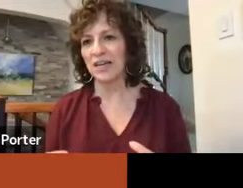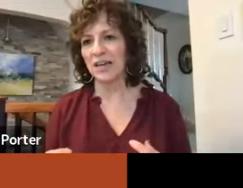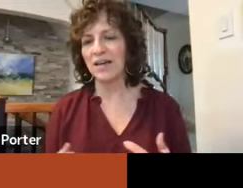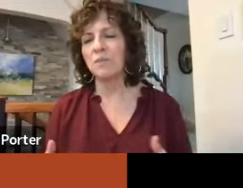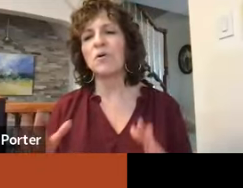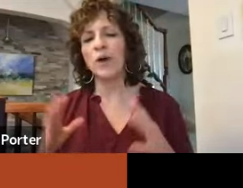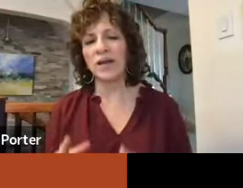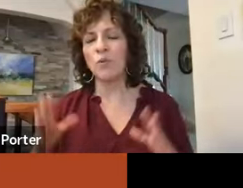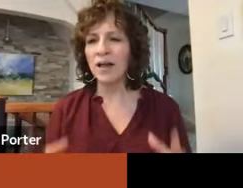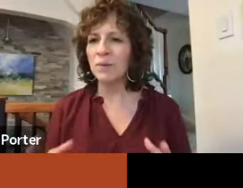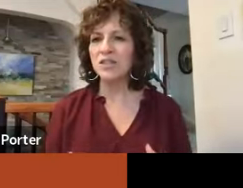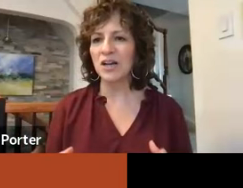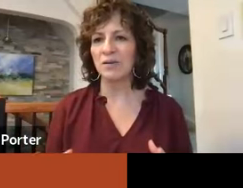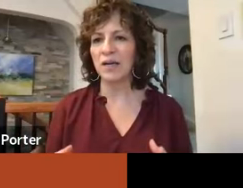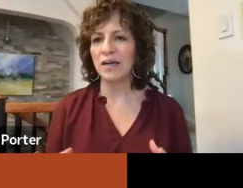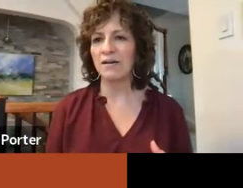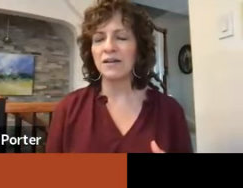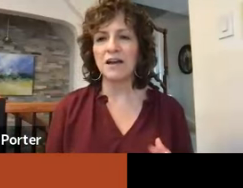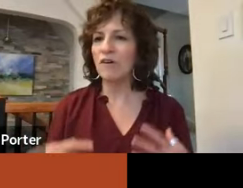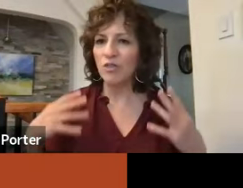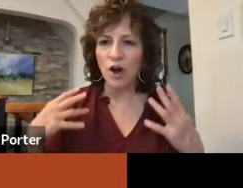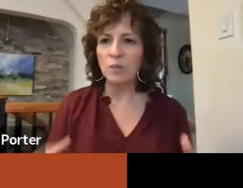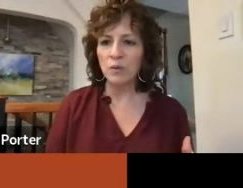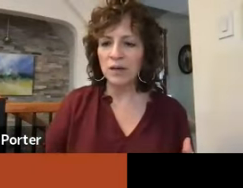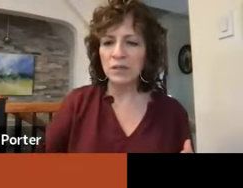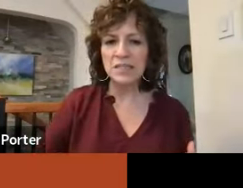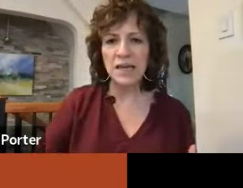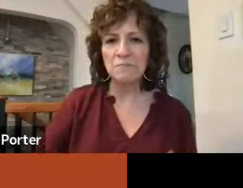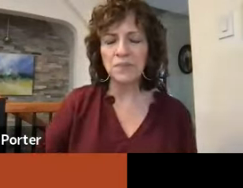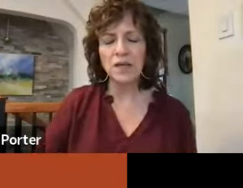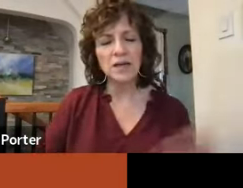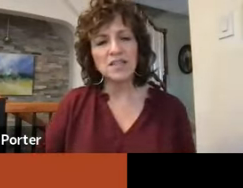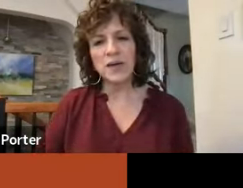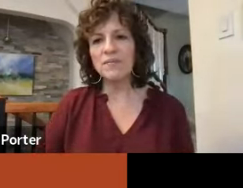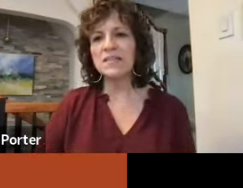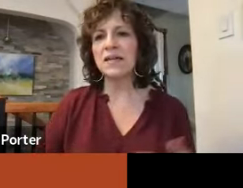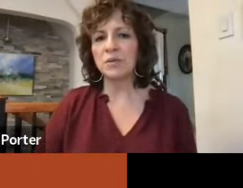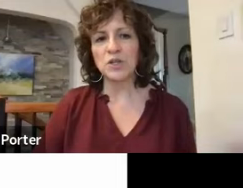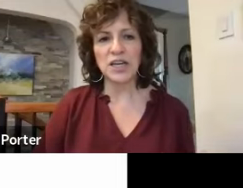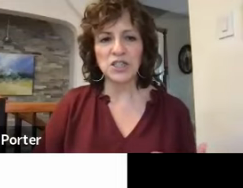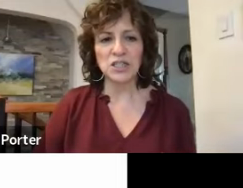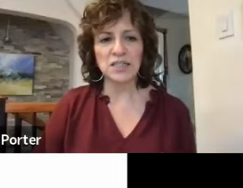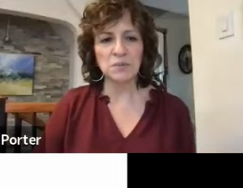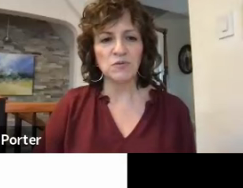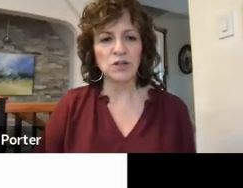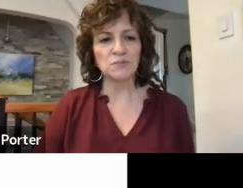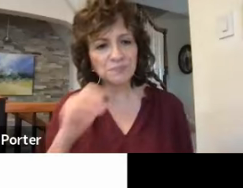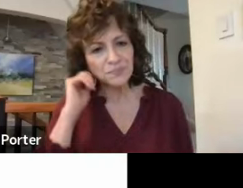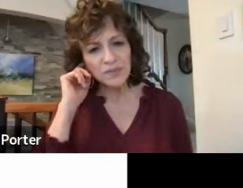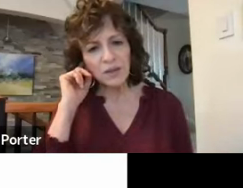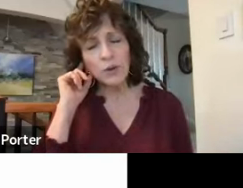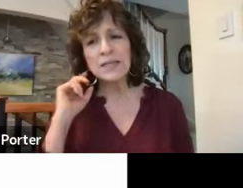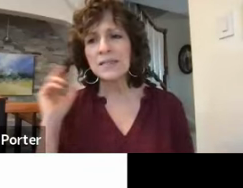their thinking. But wait, why am I talking right now? Have I thought about what I want to say? So we have these kind of communication tips for